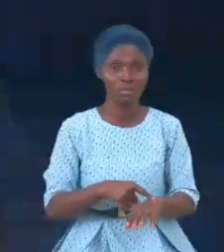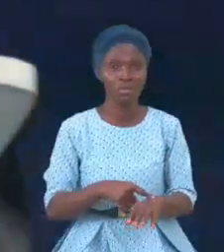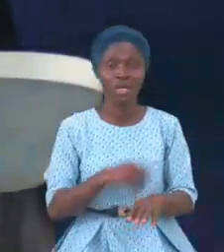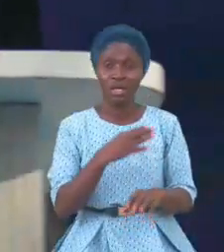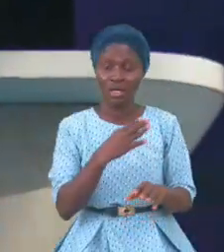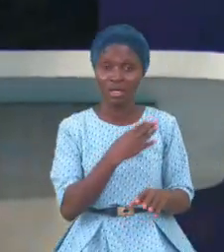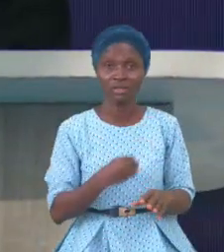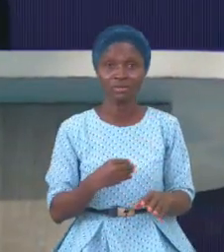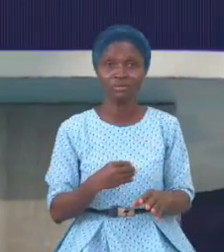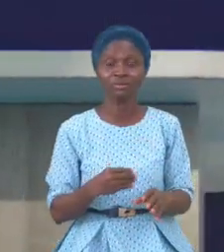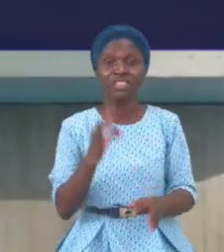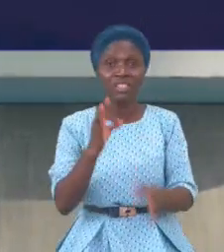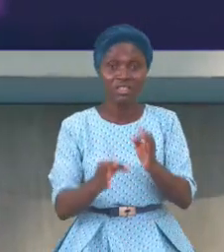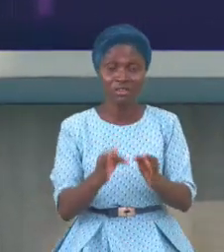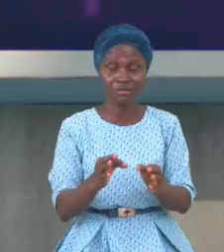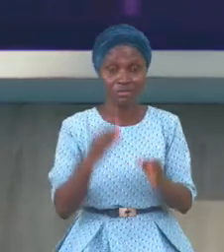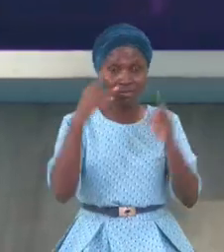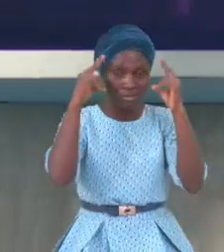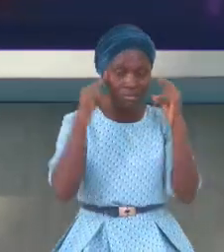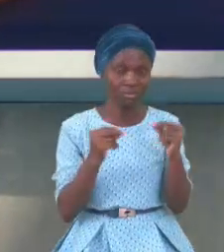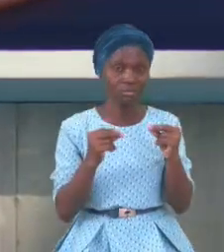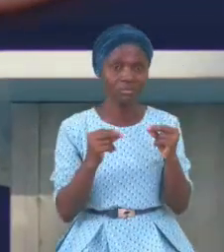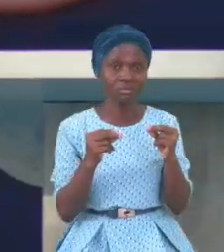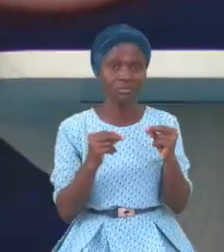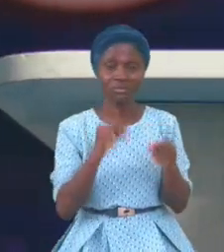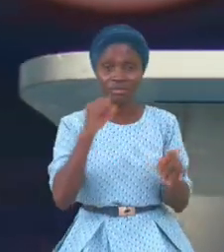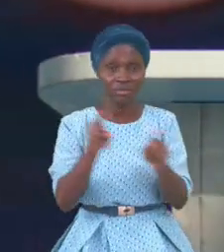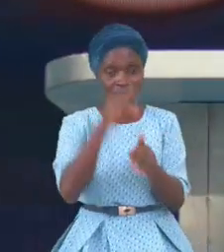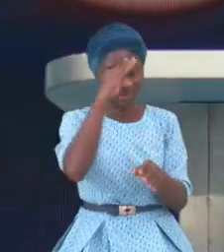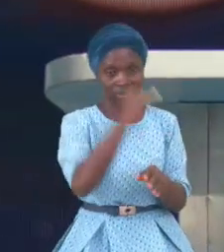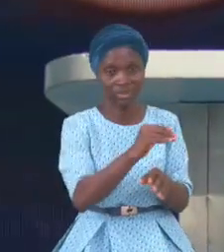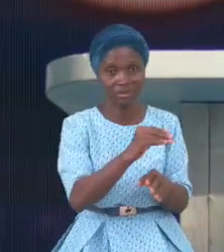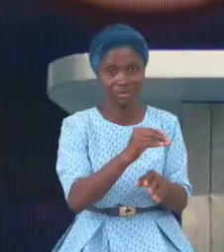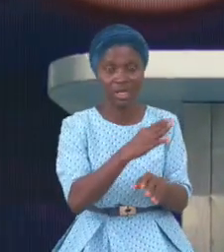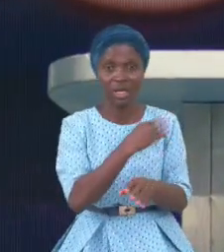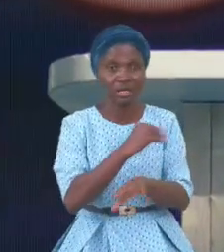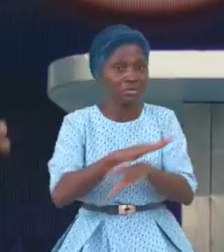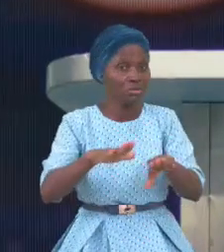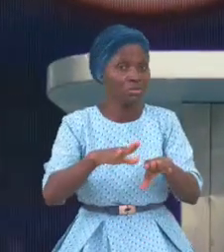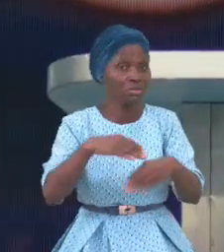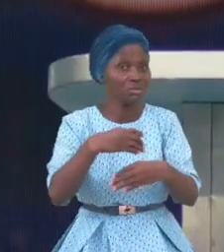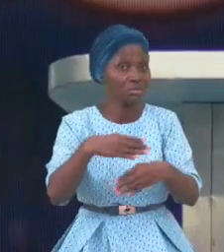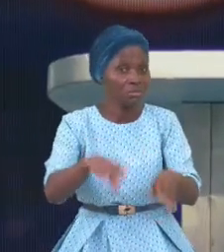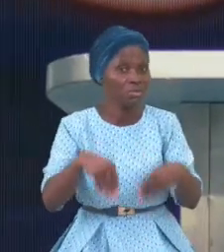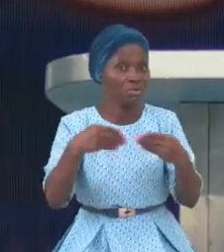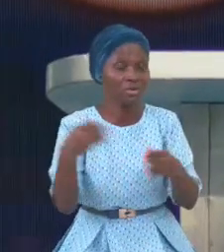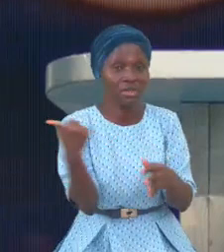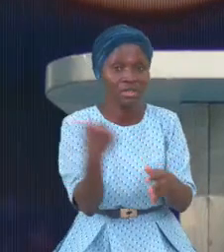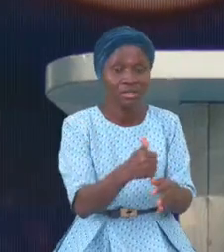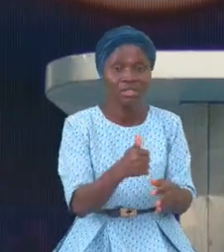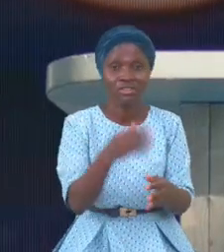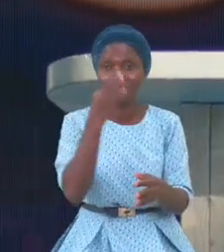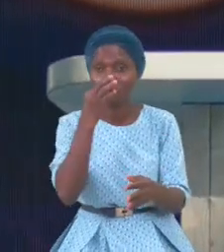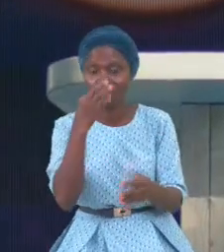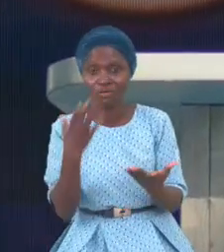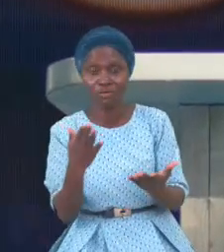him and he doesn't make allowance and any provision for food, for sleep and for water and for